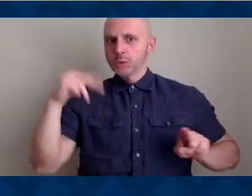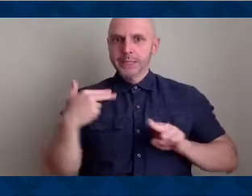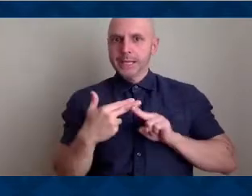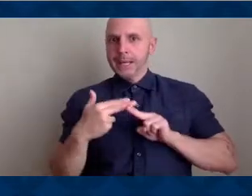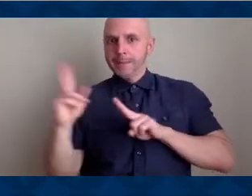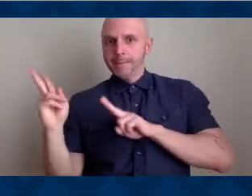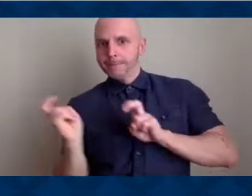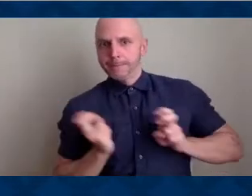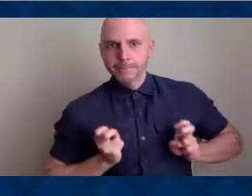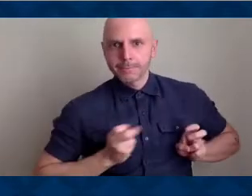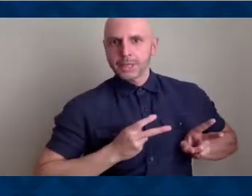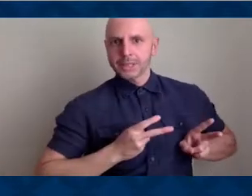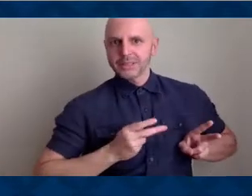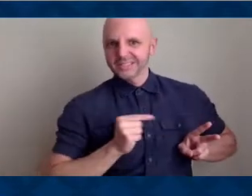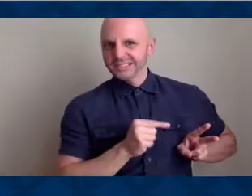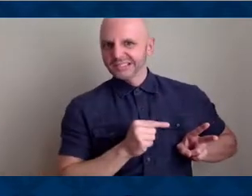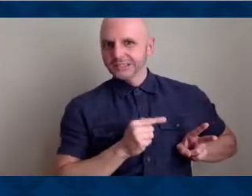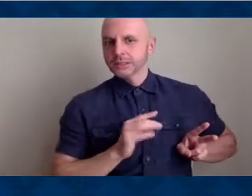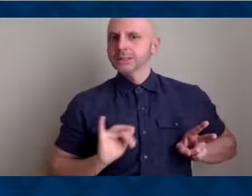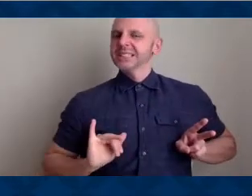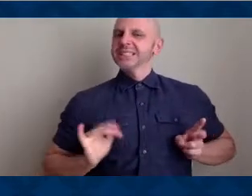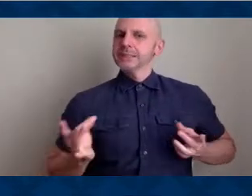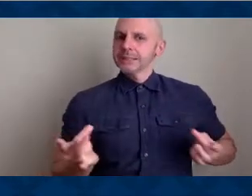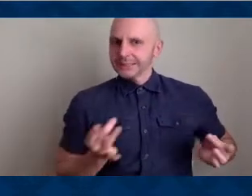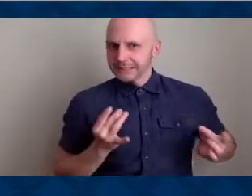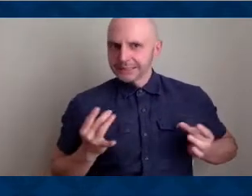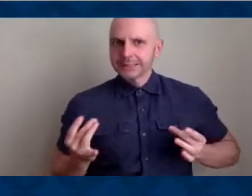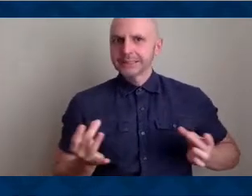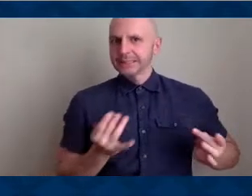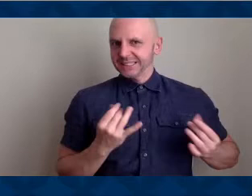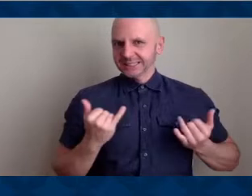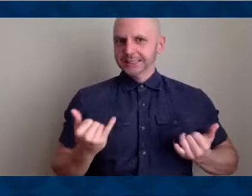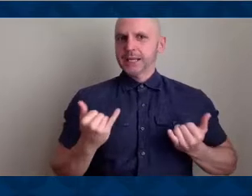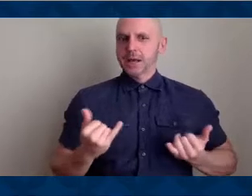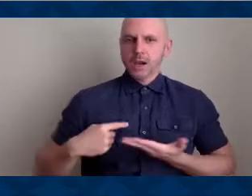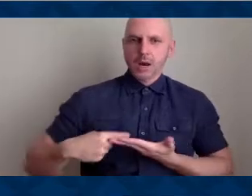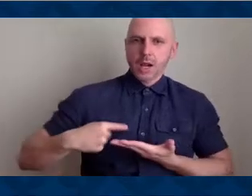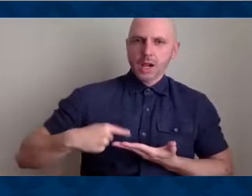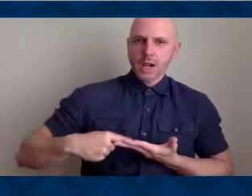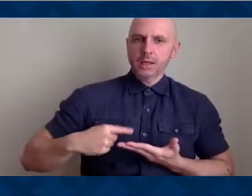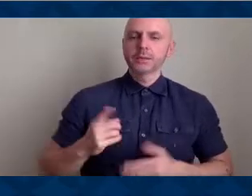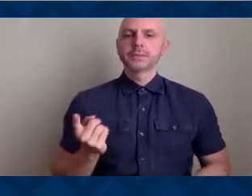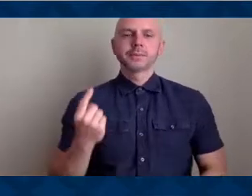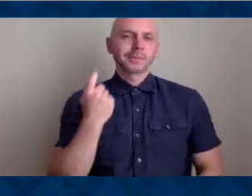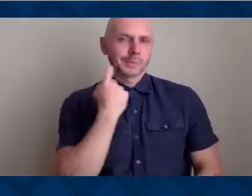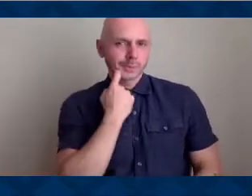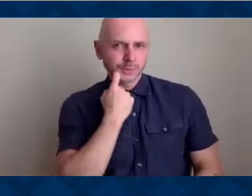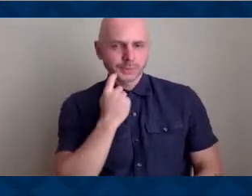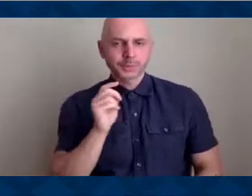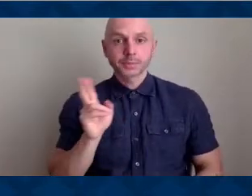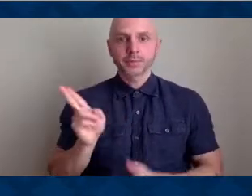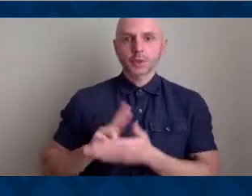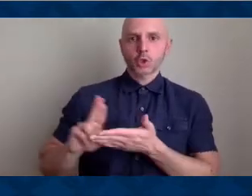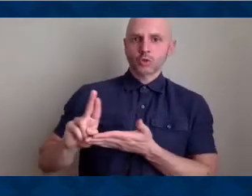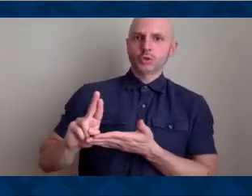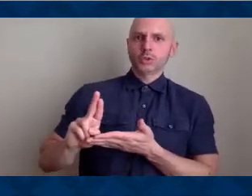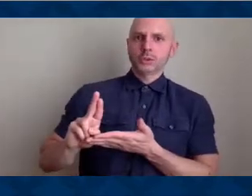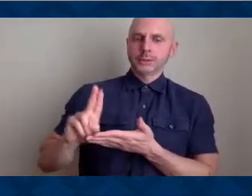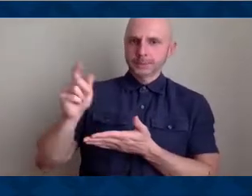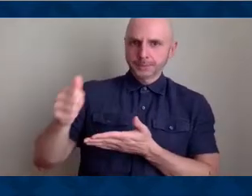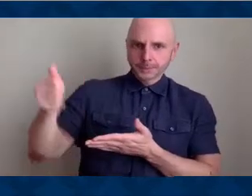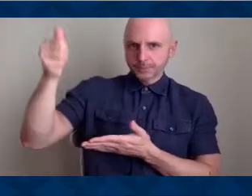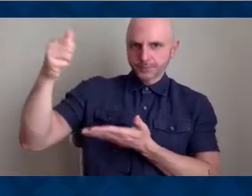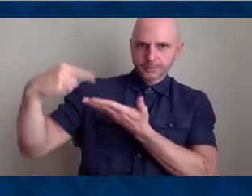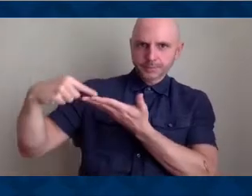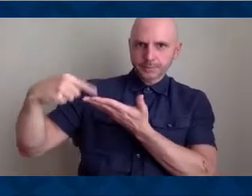summer and much of September, there was a consultation process in place about whether the university should keep the